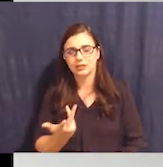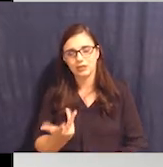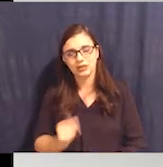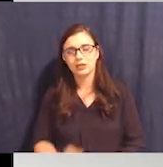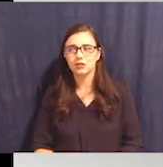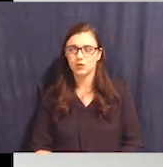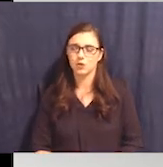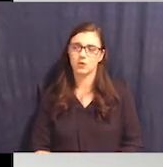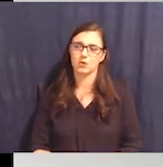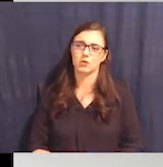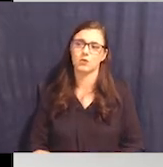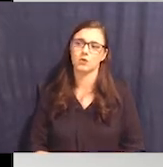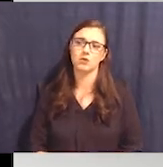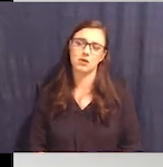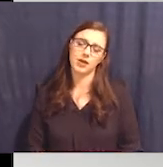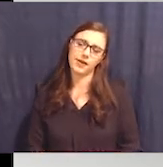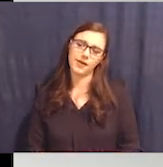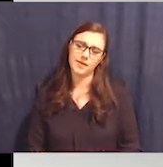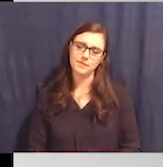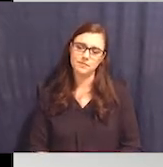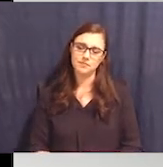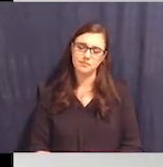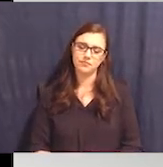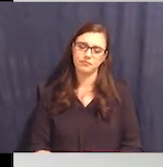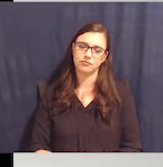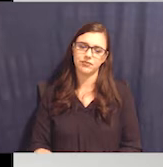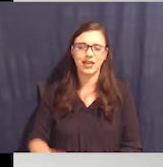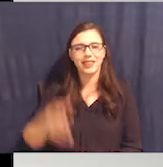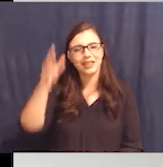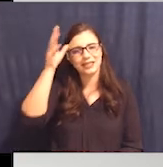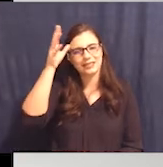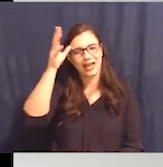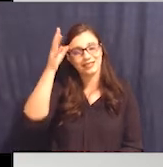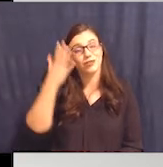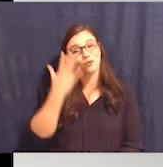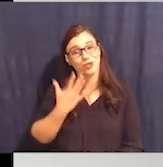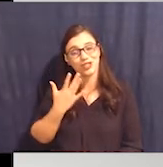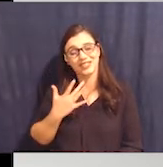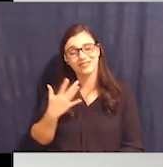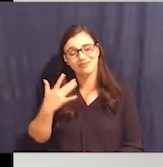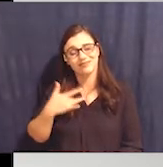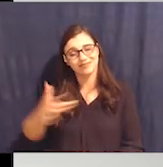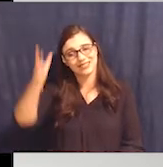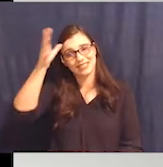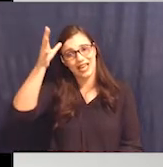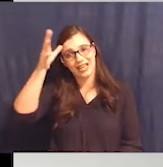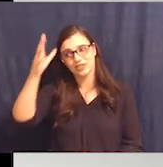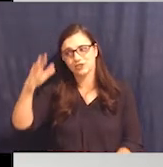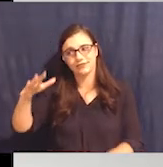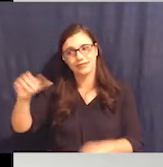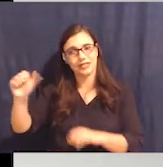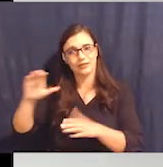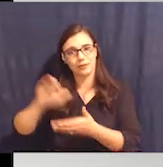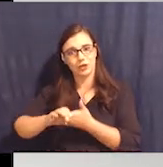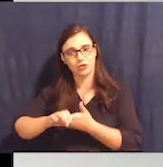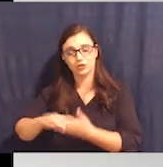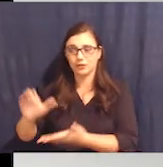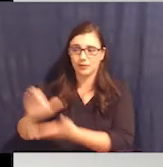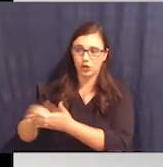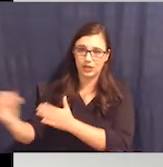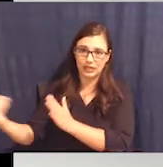arrangement. So the dads, unfortunately, it's the dads, they walk